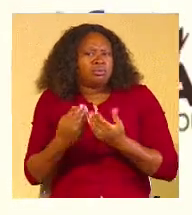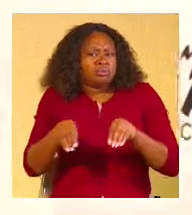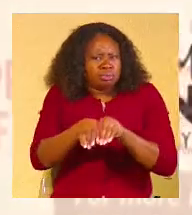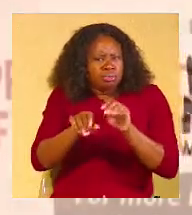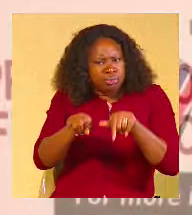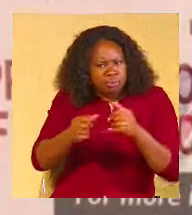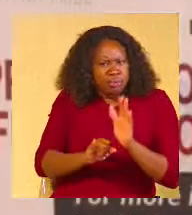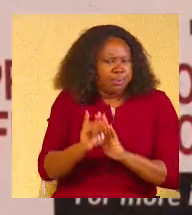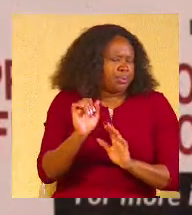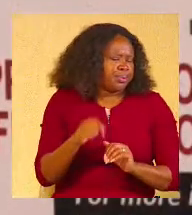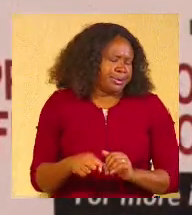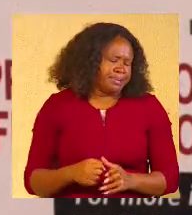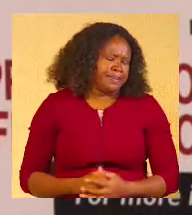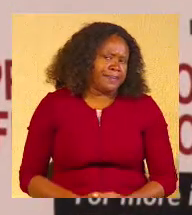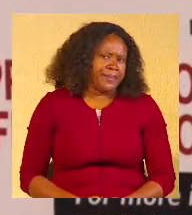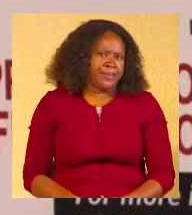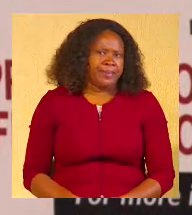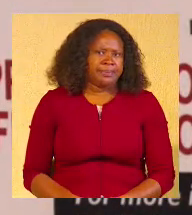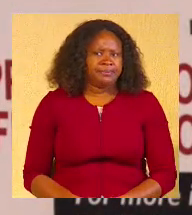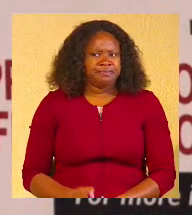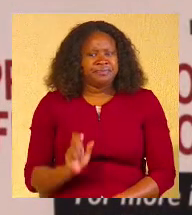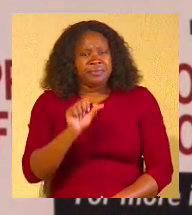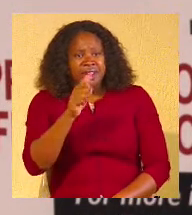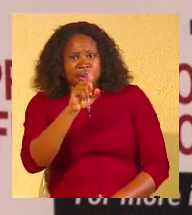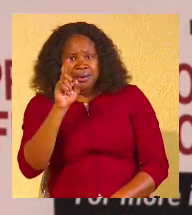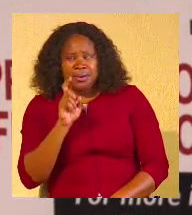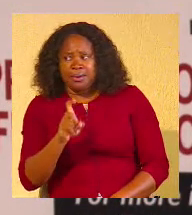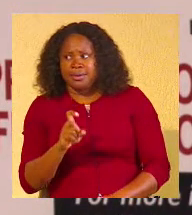you, Elserine. Let me ask you another question before I